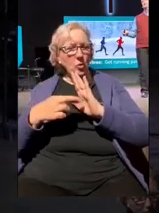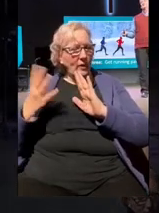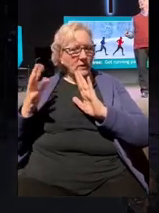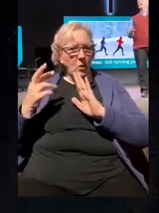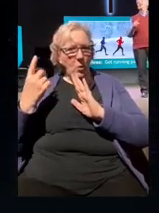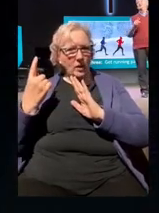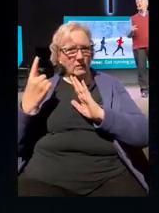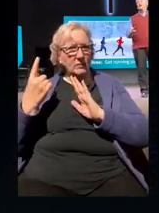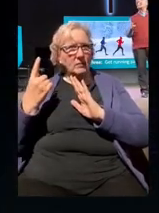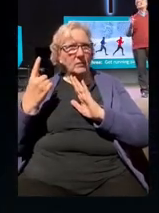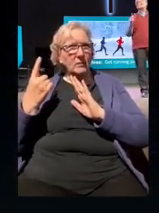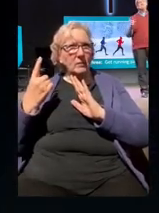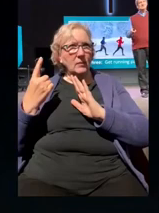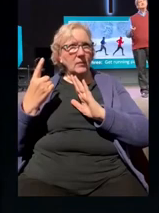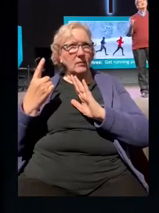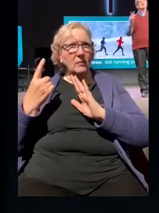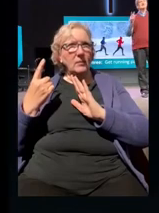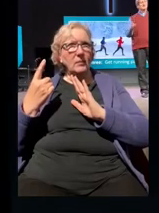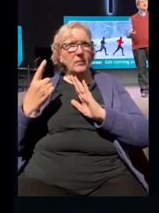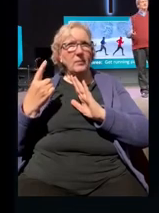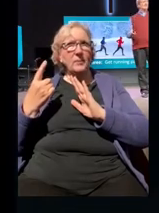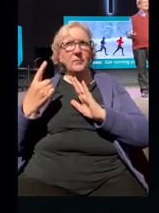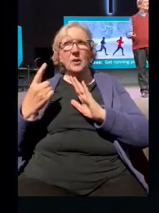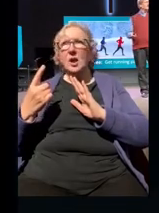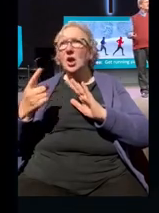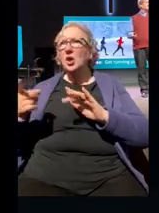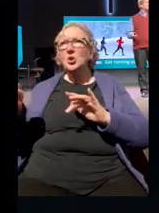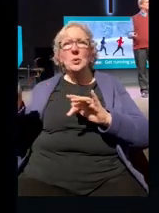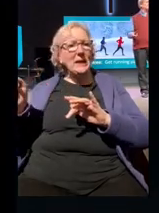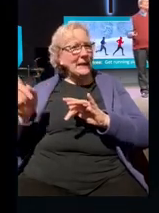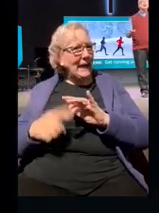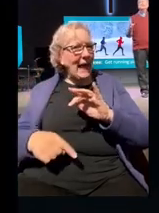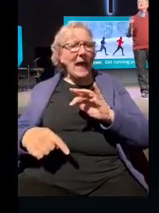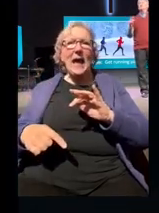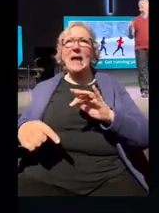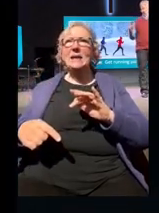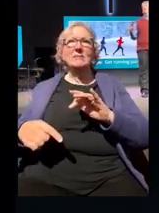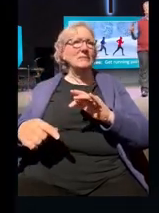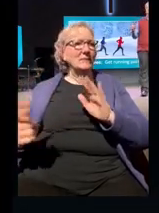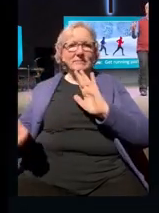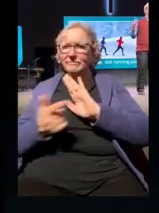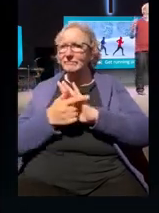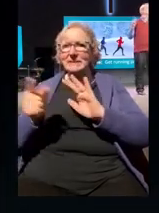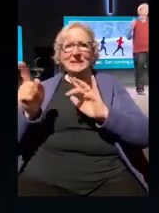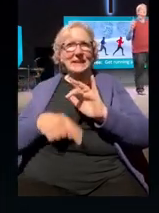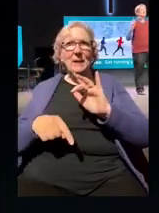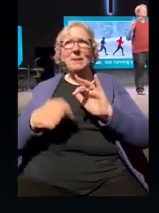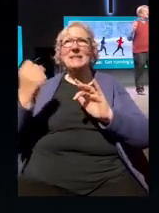was you can't miss the Saturday run. It doesn't matter if it's